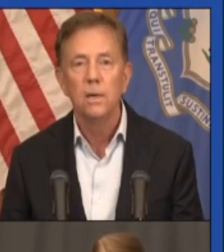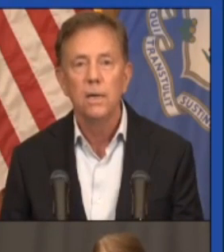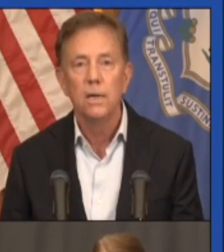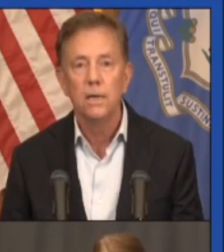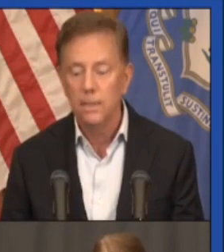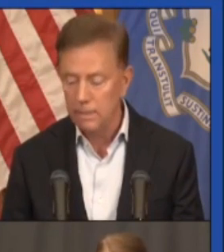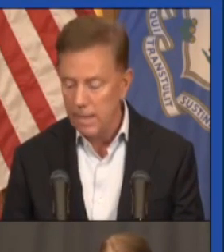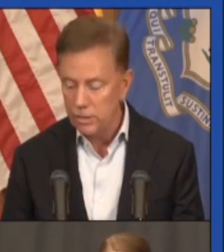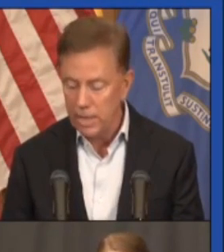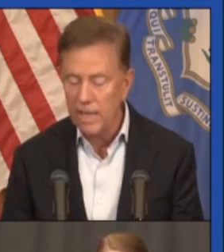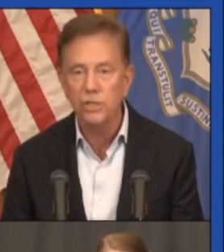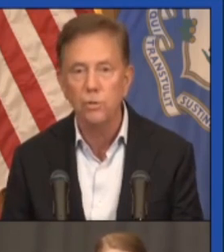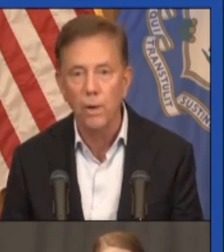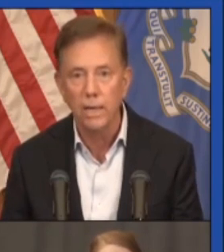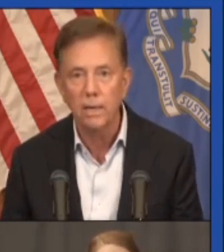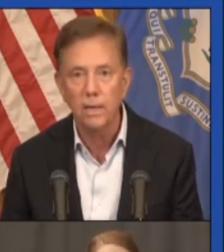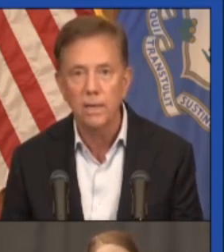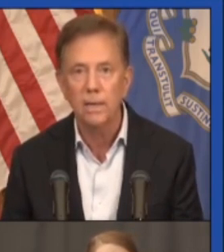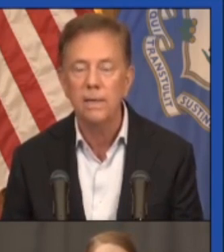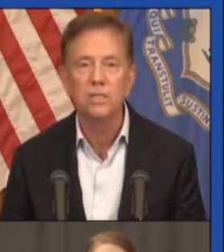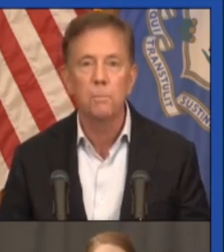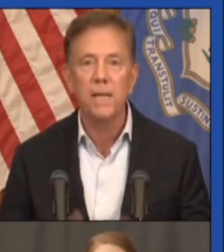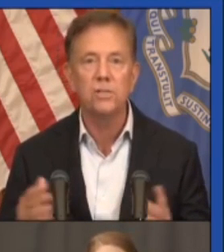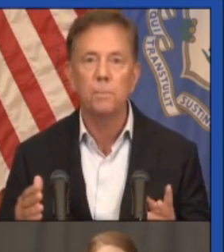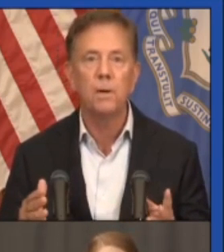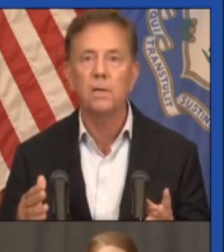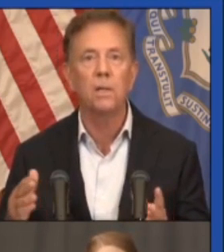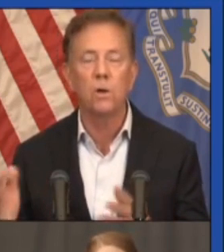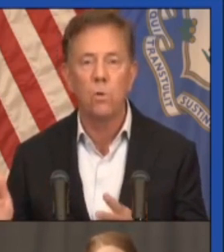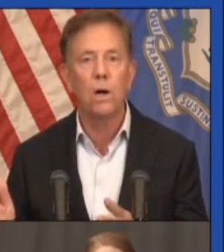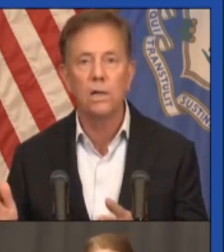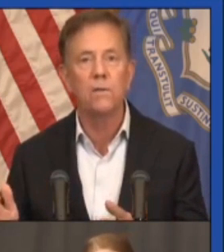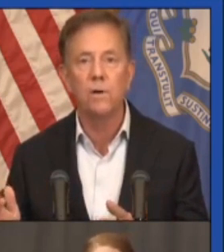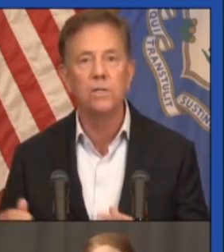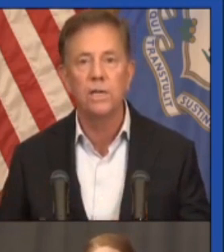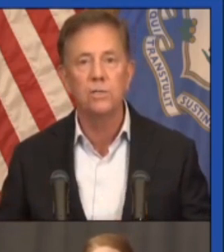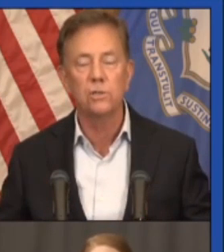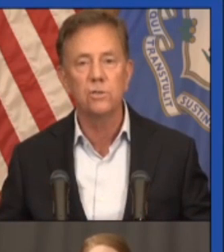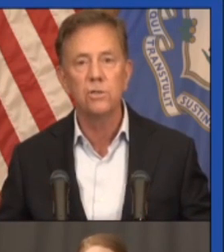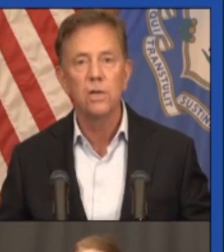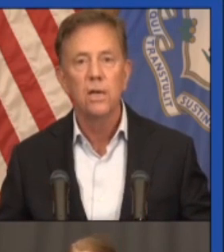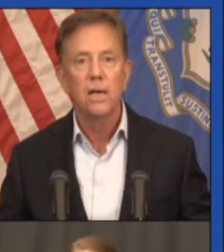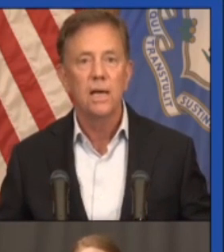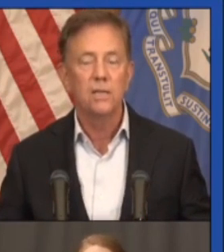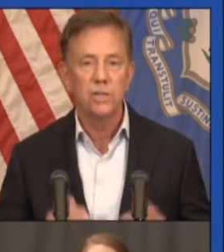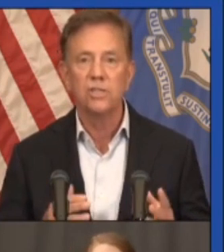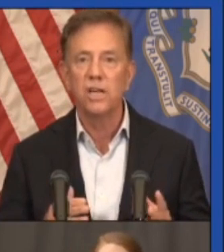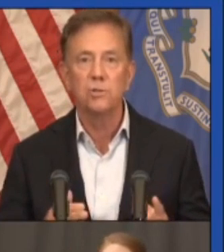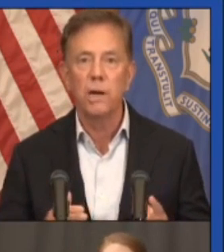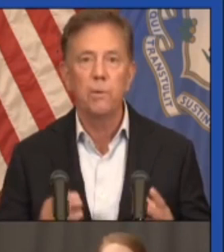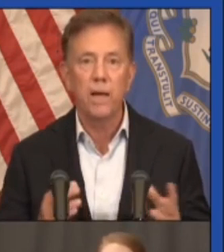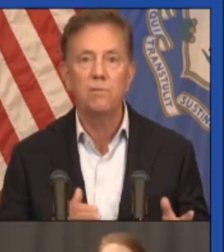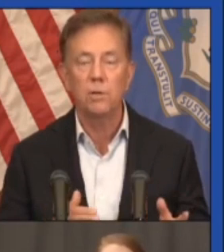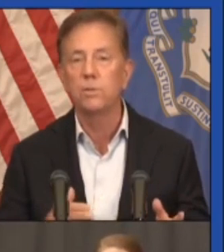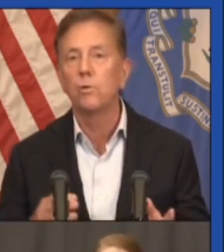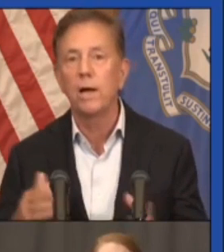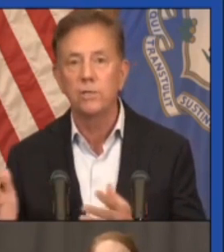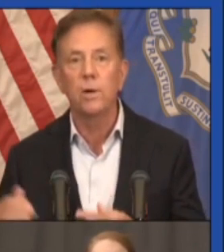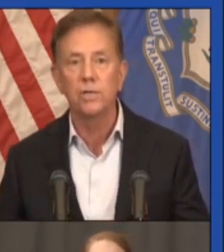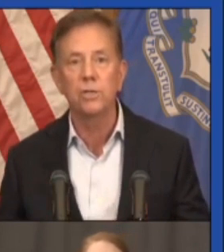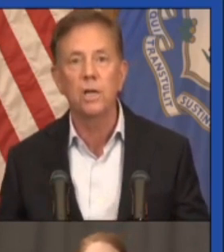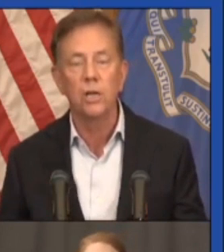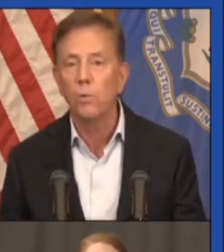nation in Education Week. It's based upon the quality of our teachers and the success rate we have in